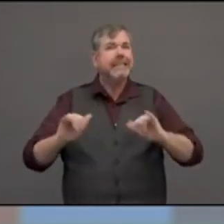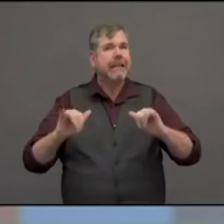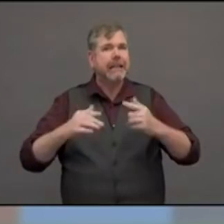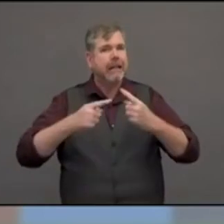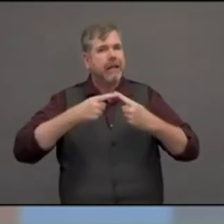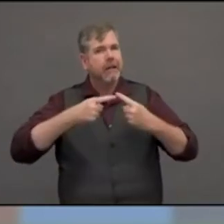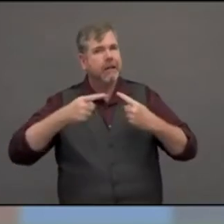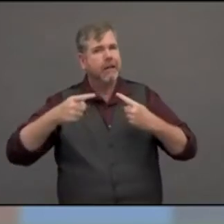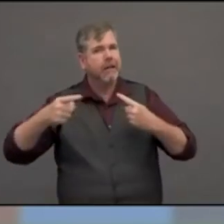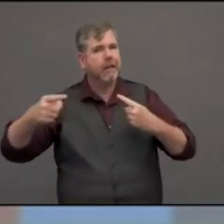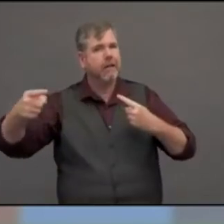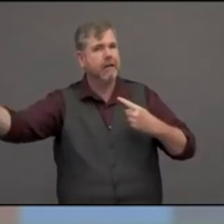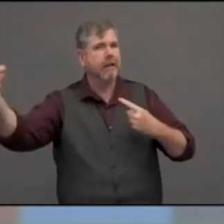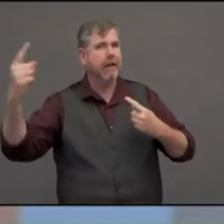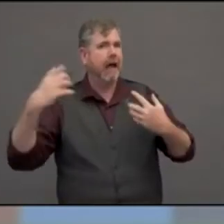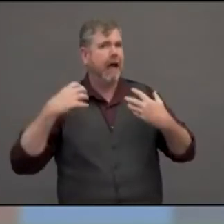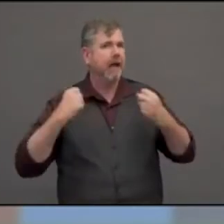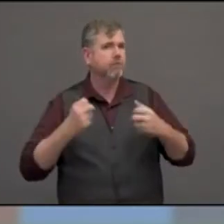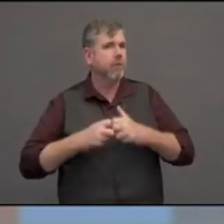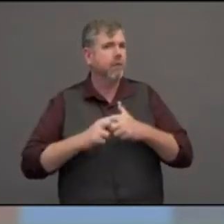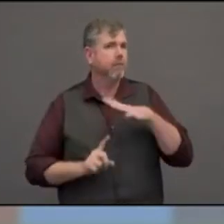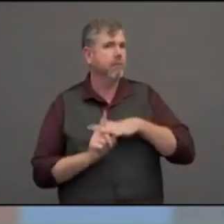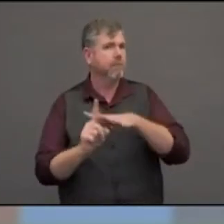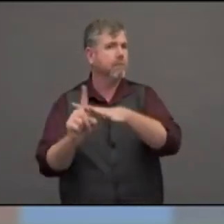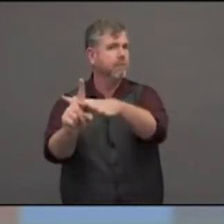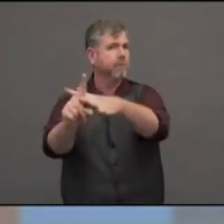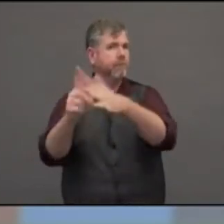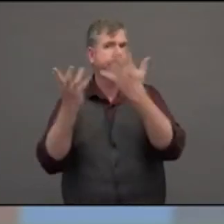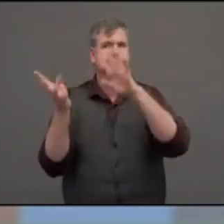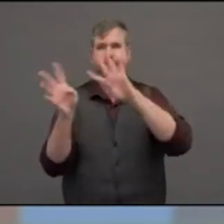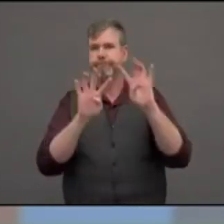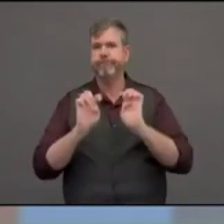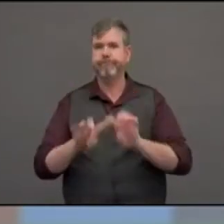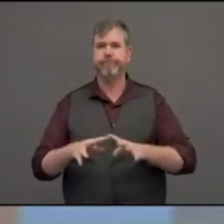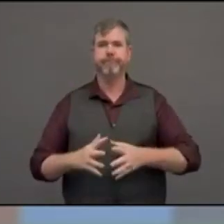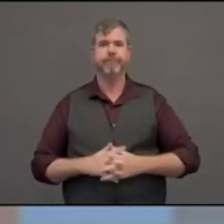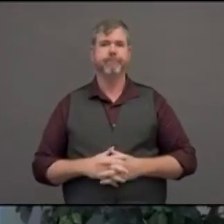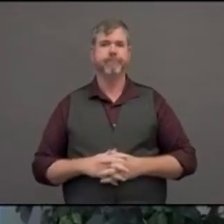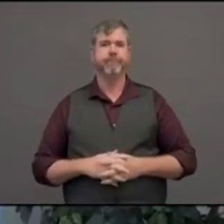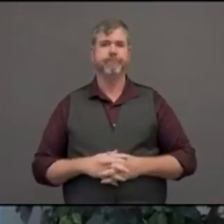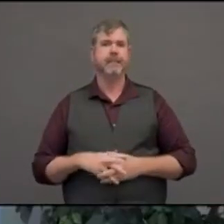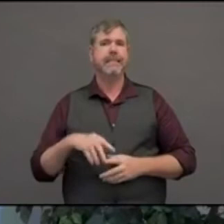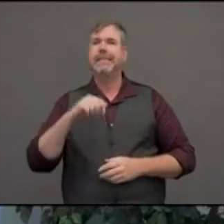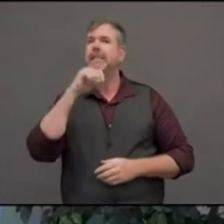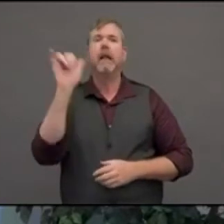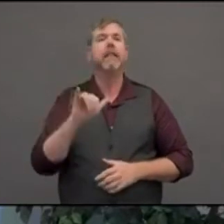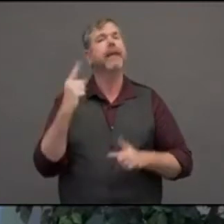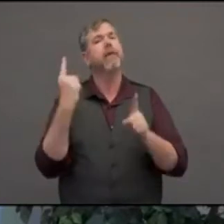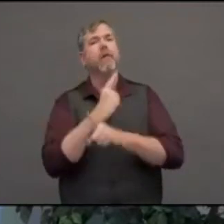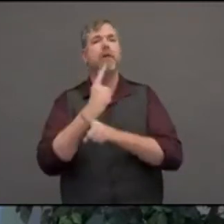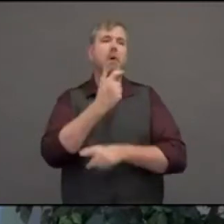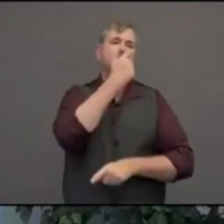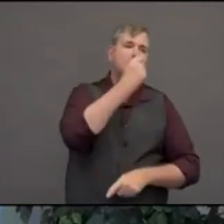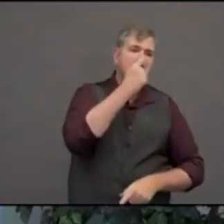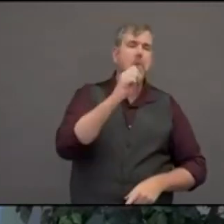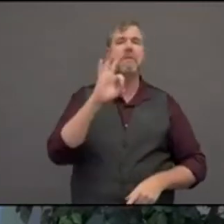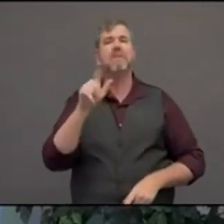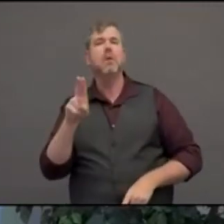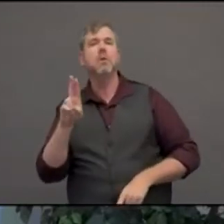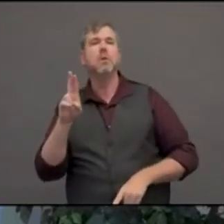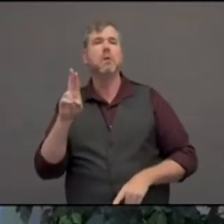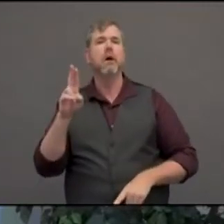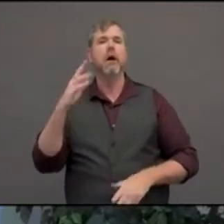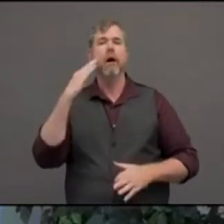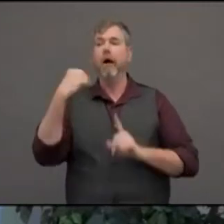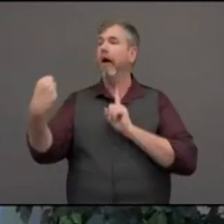that. Yeah. And so there's so much people about need to this. think about it differently. Yeah, there's so much to think about here. I mean, you can get the virus, give it to